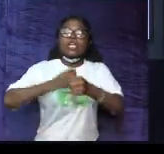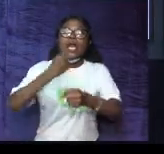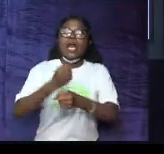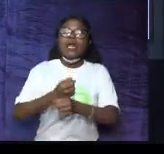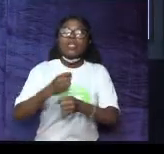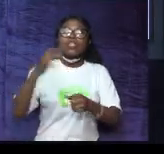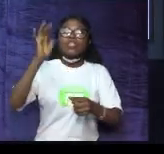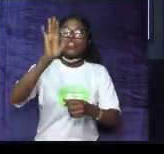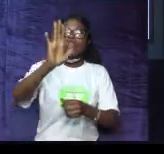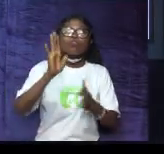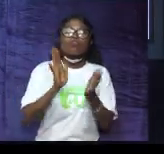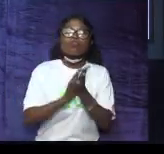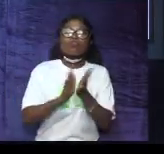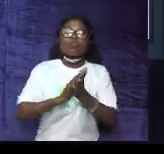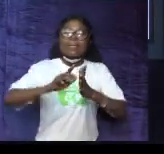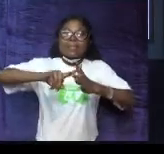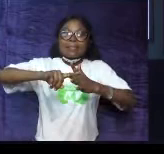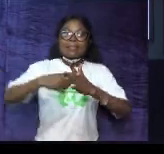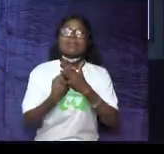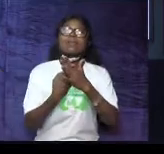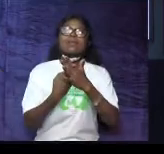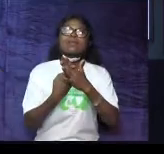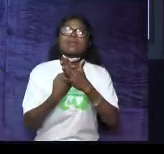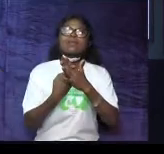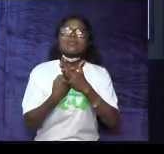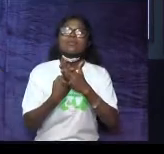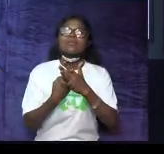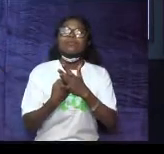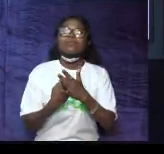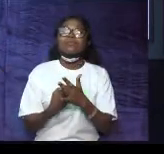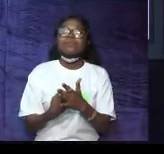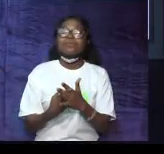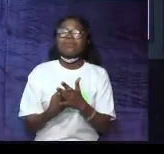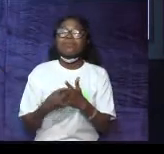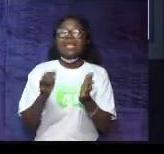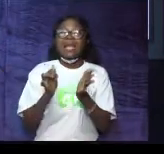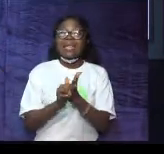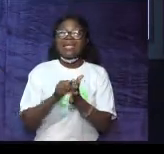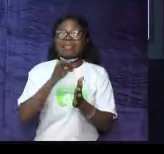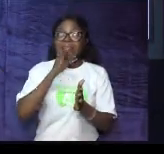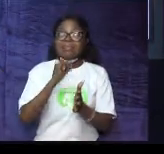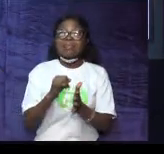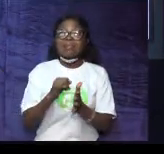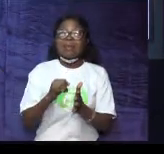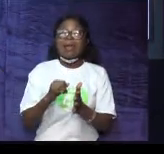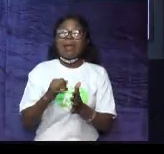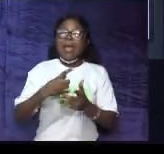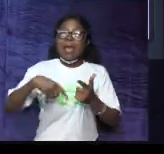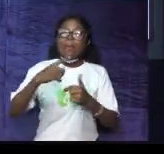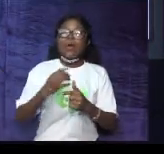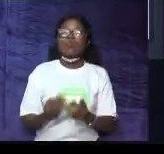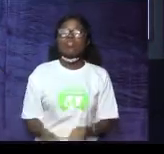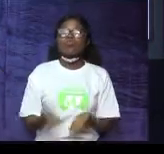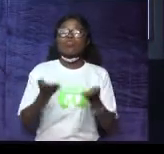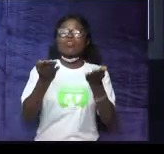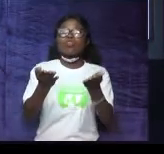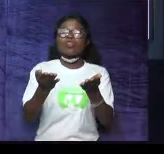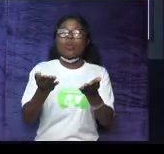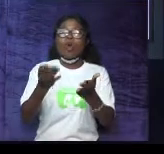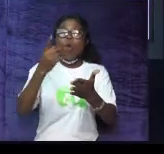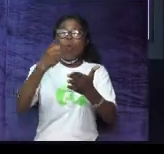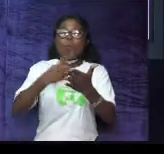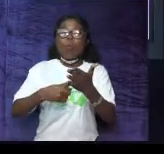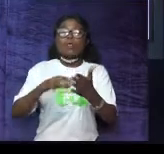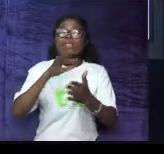Year of establishment. What year was your school established? That's about